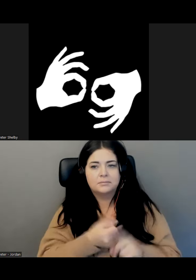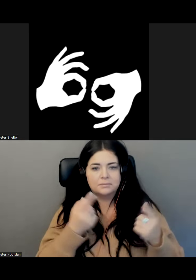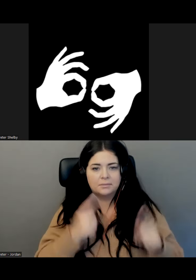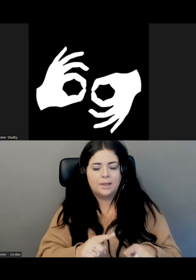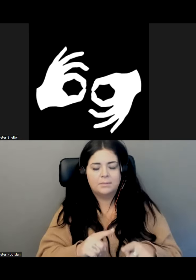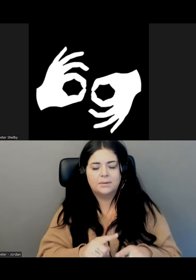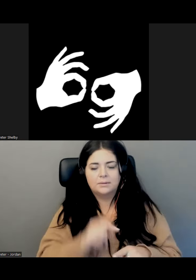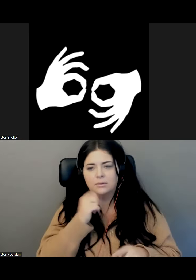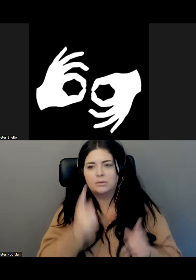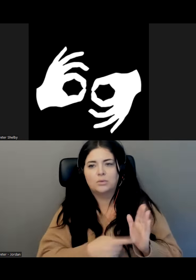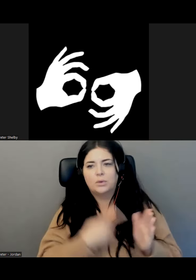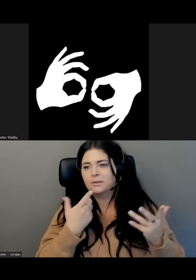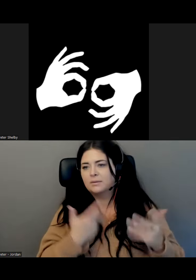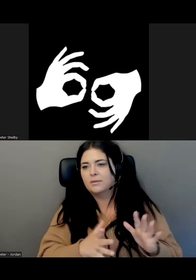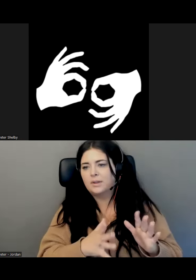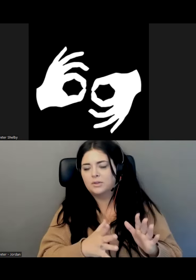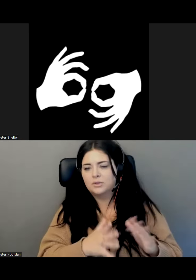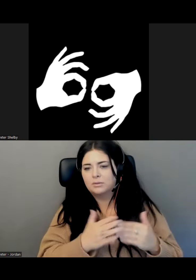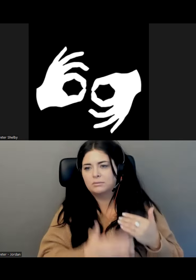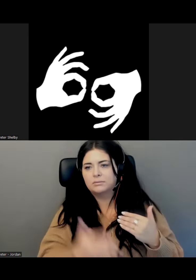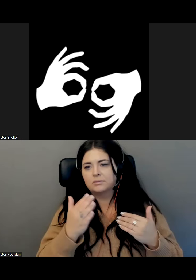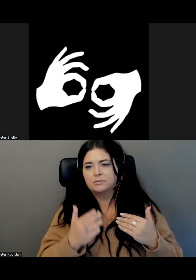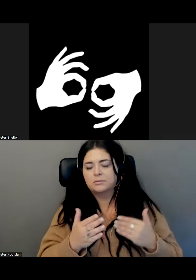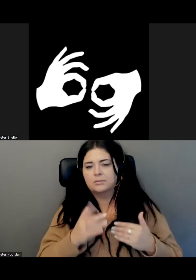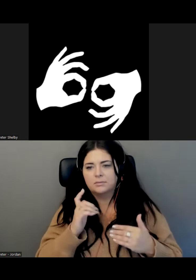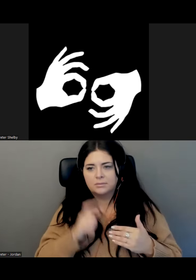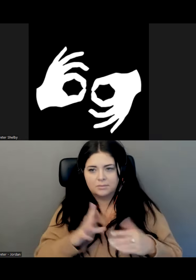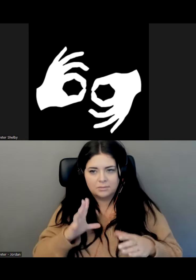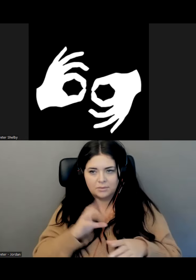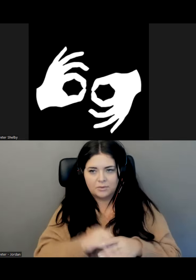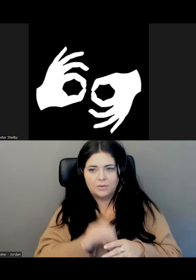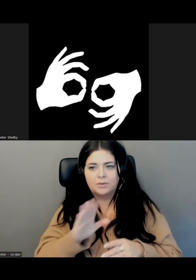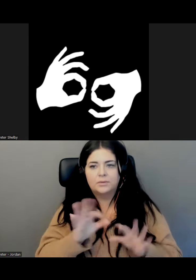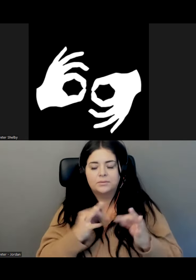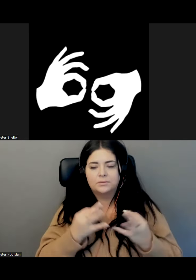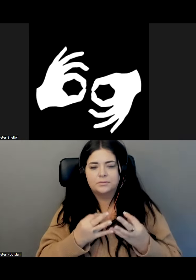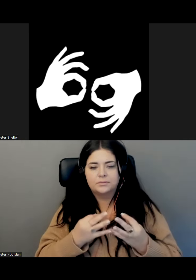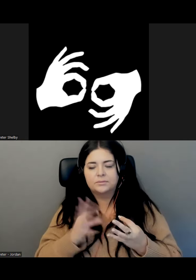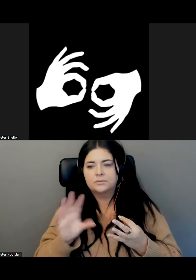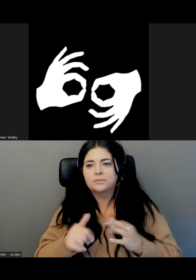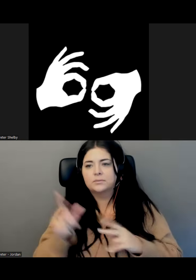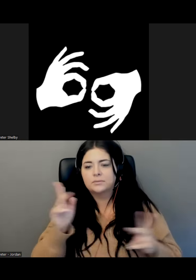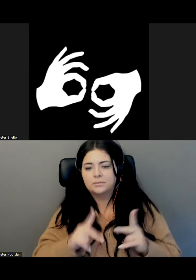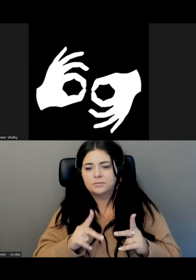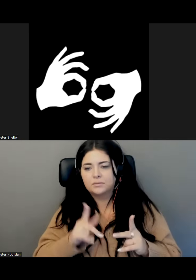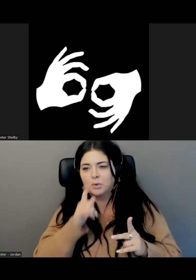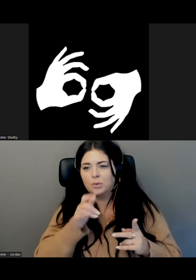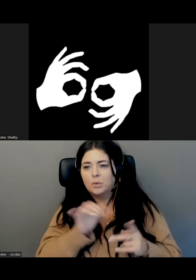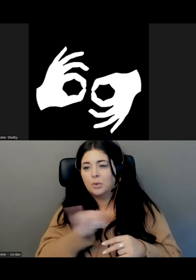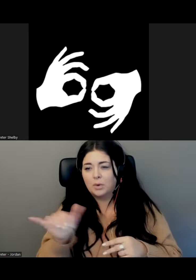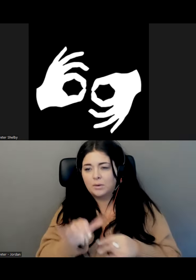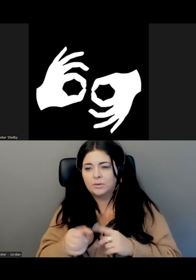scenario. You really need to take the time to involve your family, other people that are affected by your hearing and that